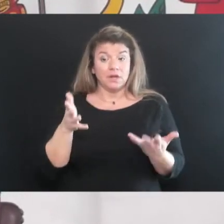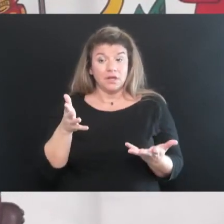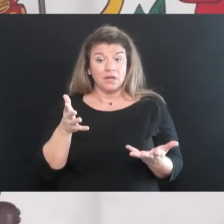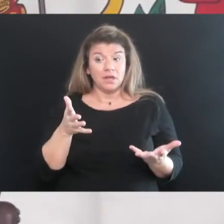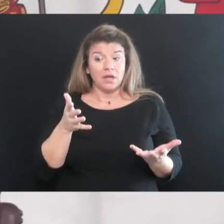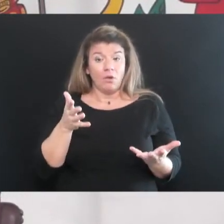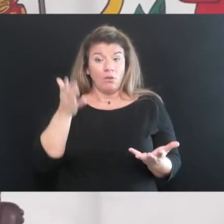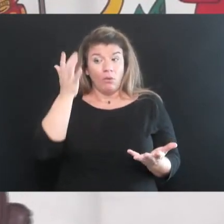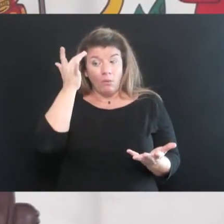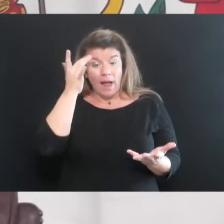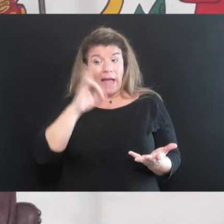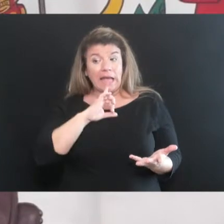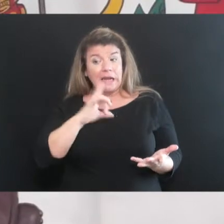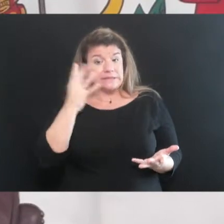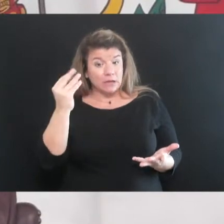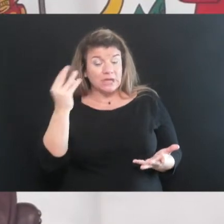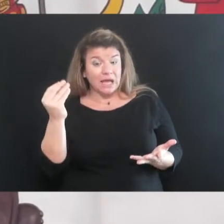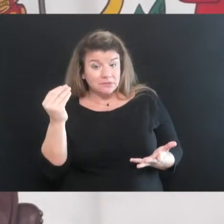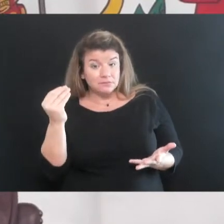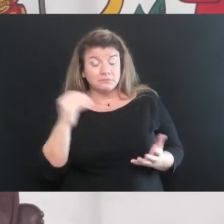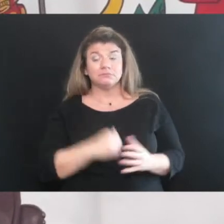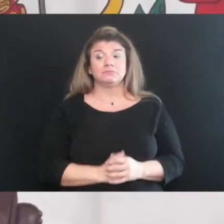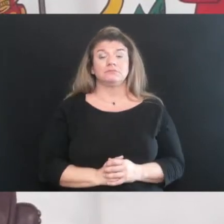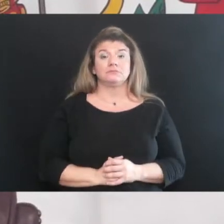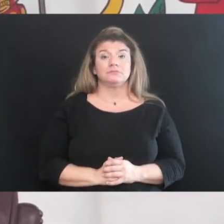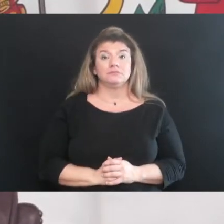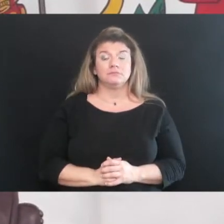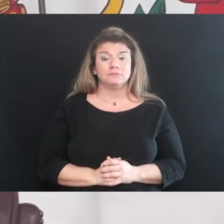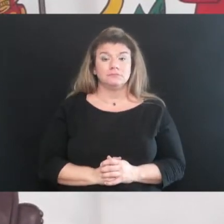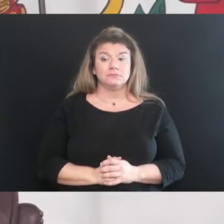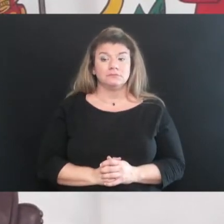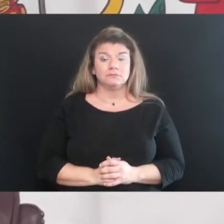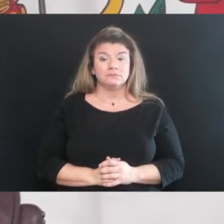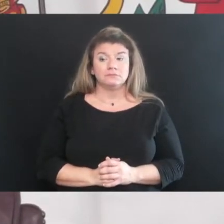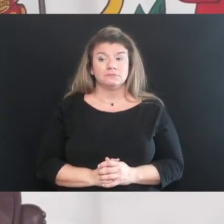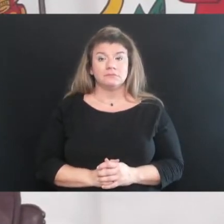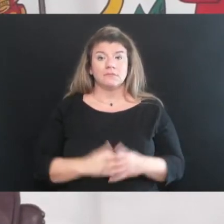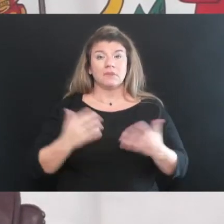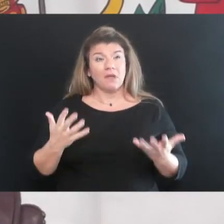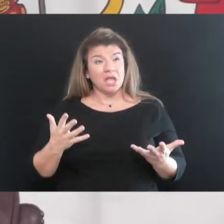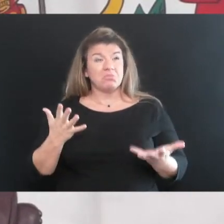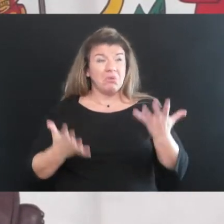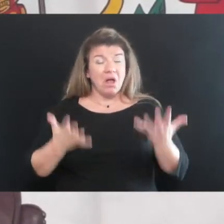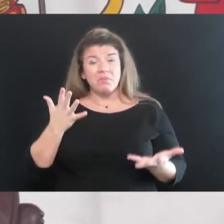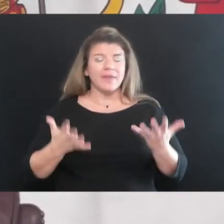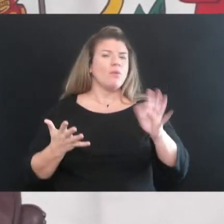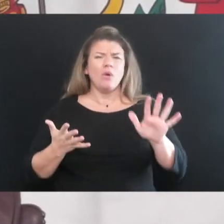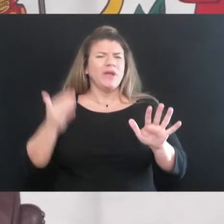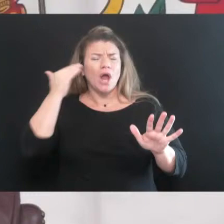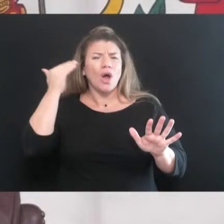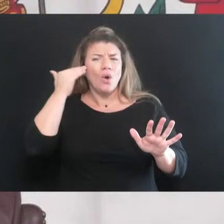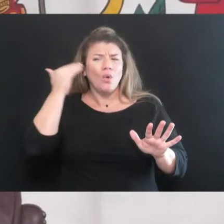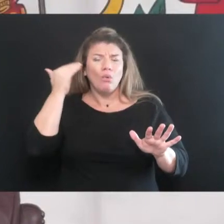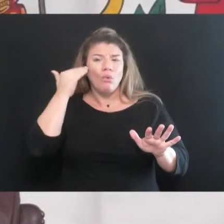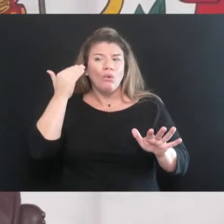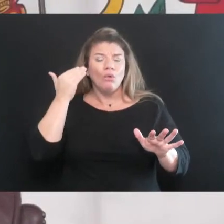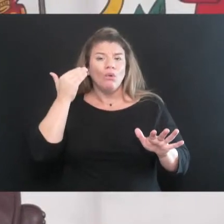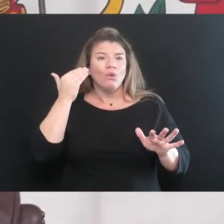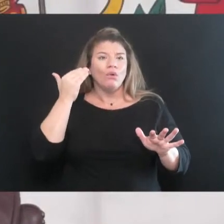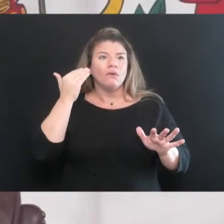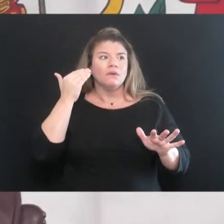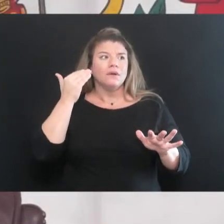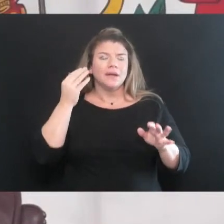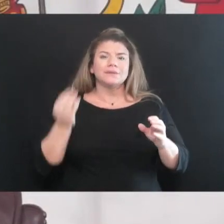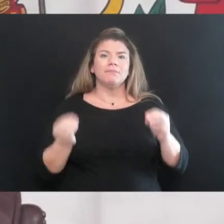is outside, and it is probably, well, we know, it's